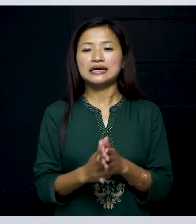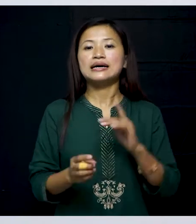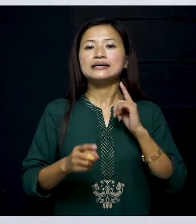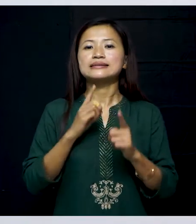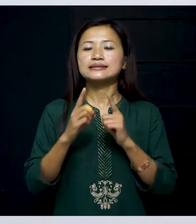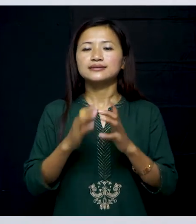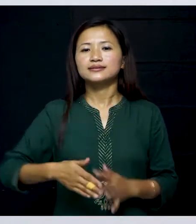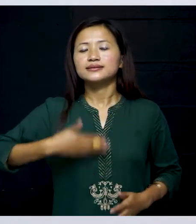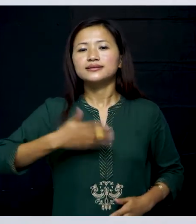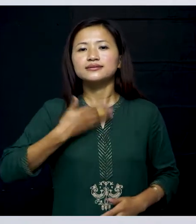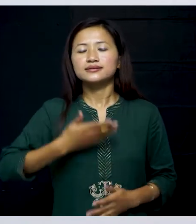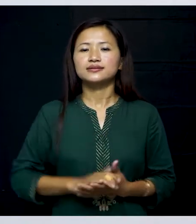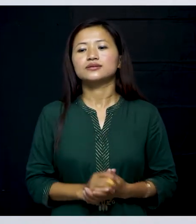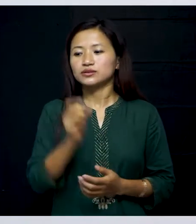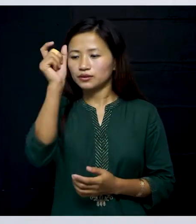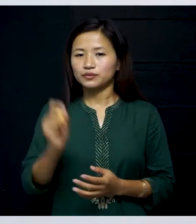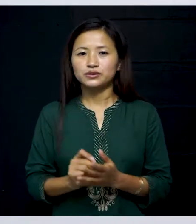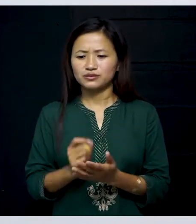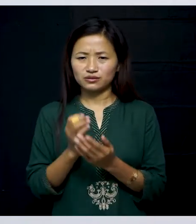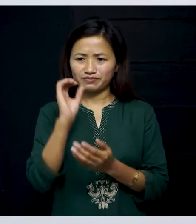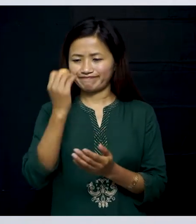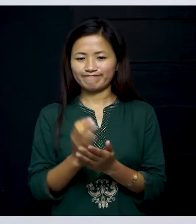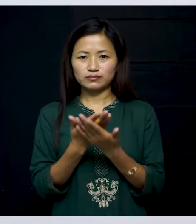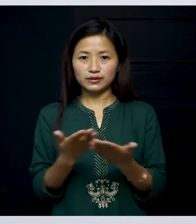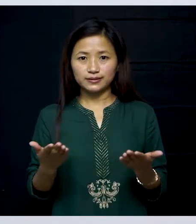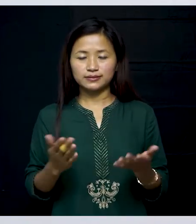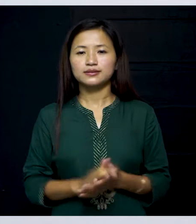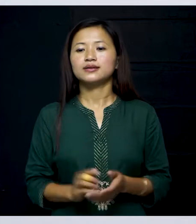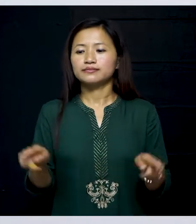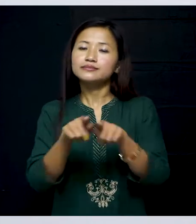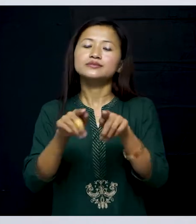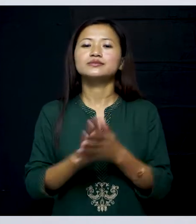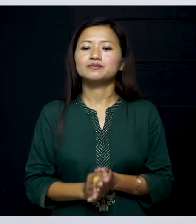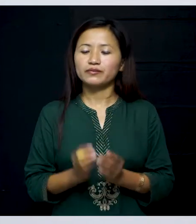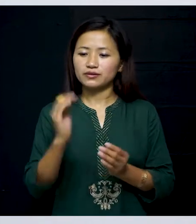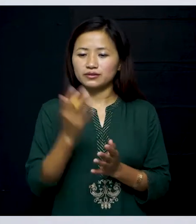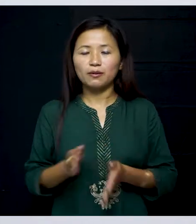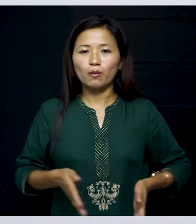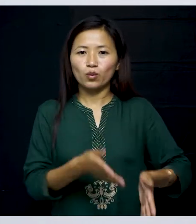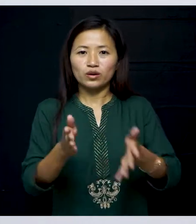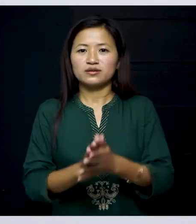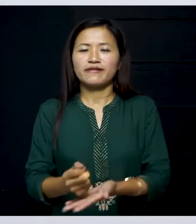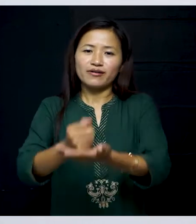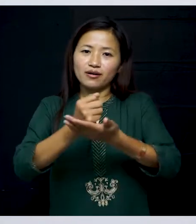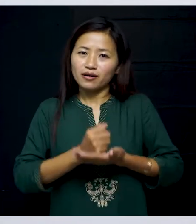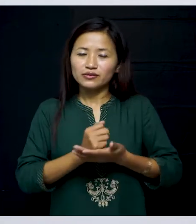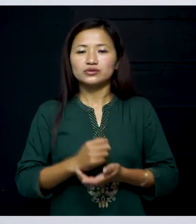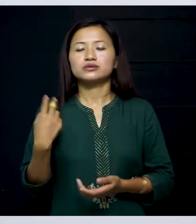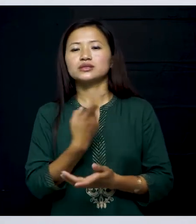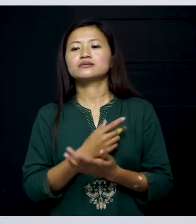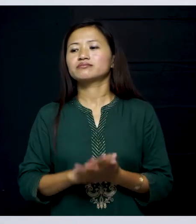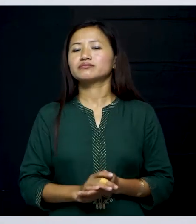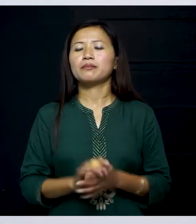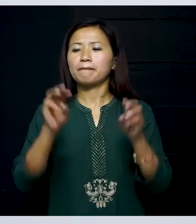discuss about a person or an object that is like that. In some ways they are very helpful to us, but in the other way